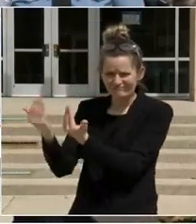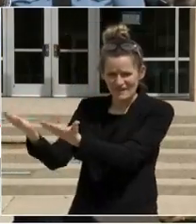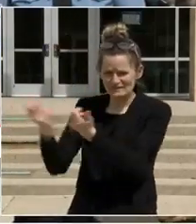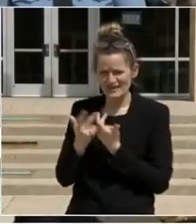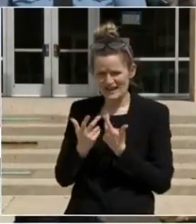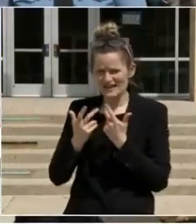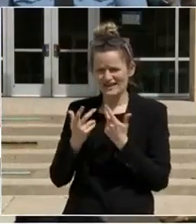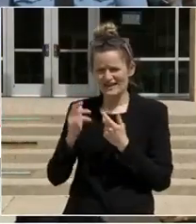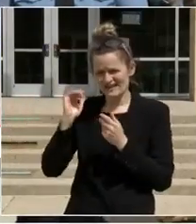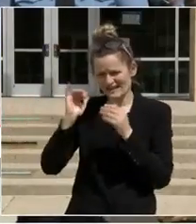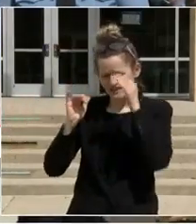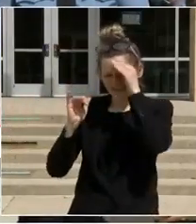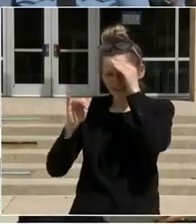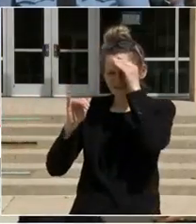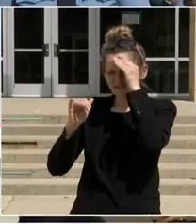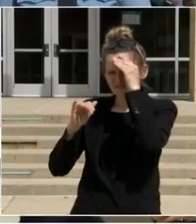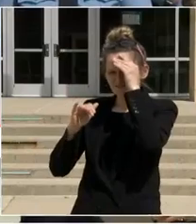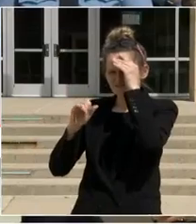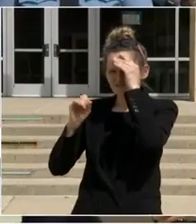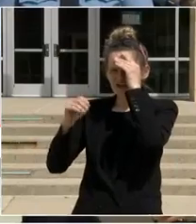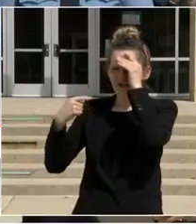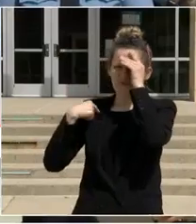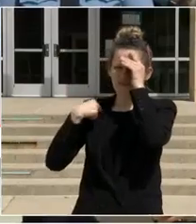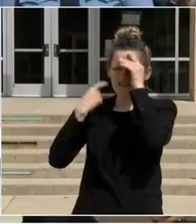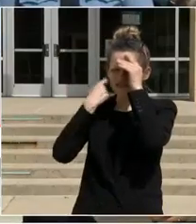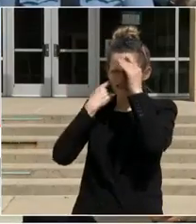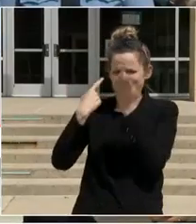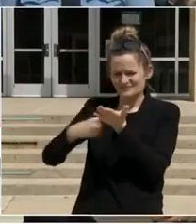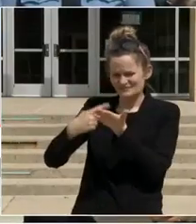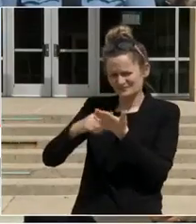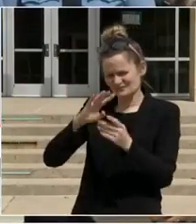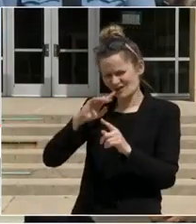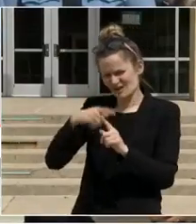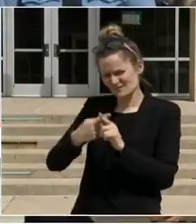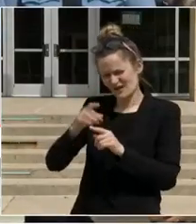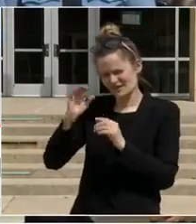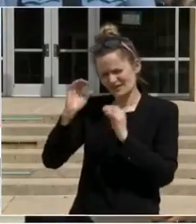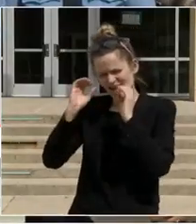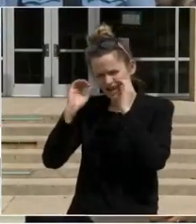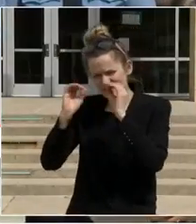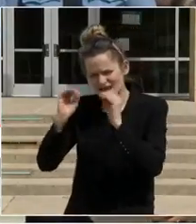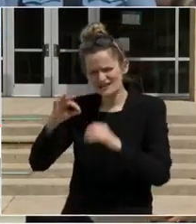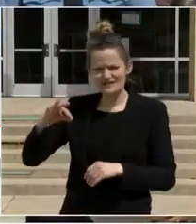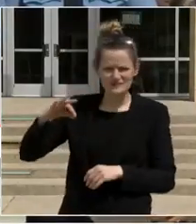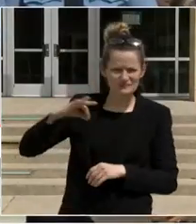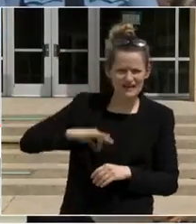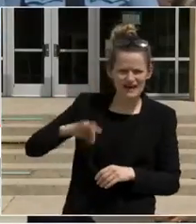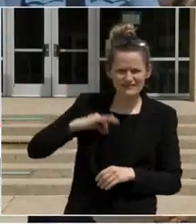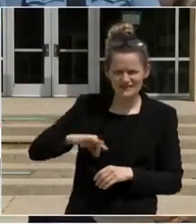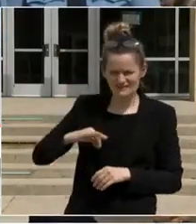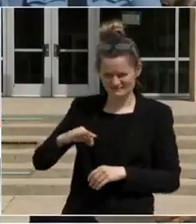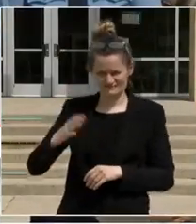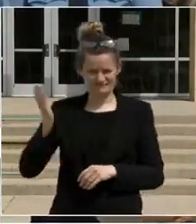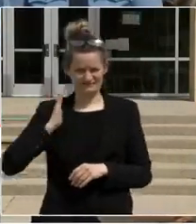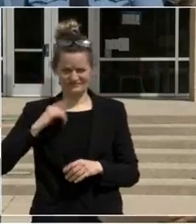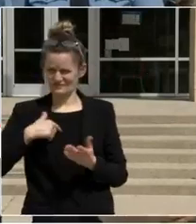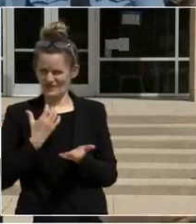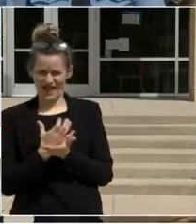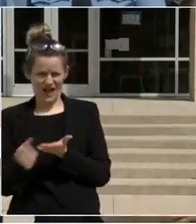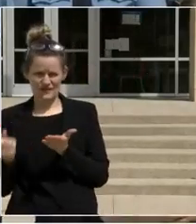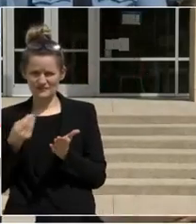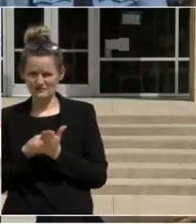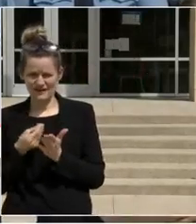mayor talked about the education incentive. Those are things that in the past we've run out of money for. I mean, we've done it on a small scale. When you're